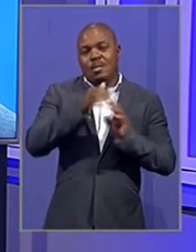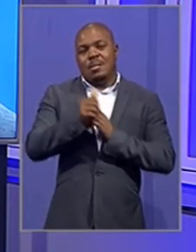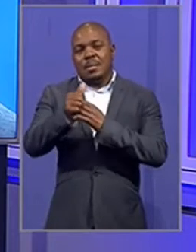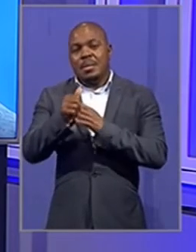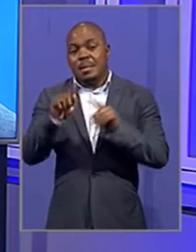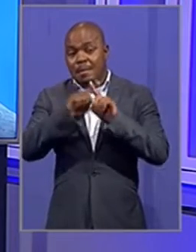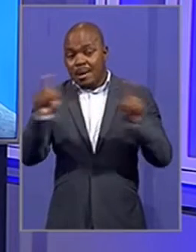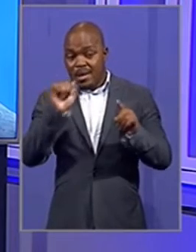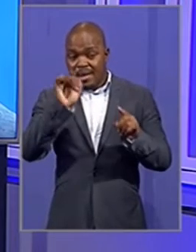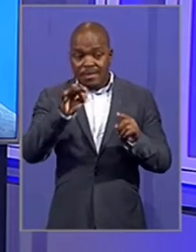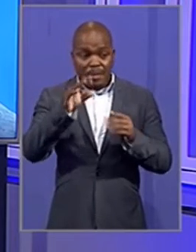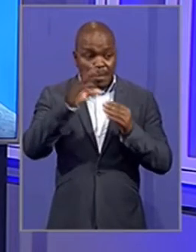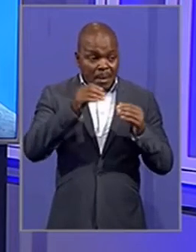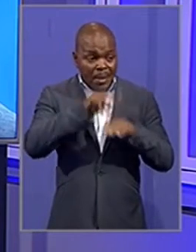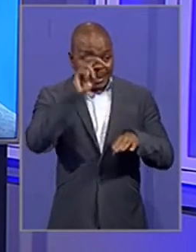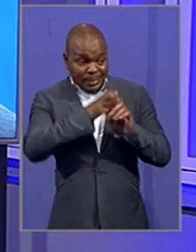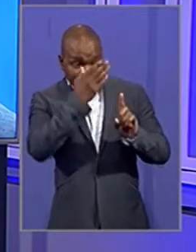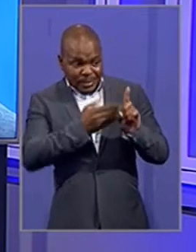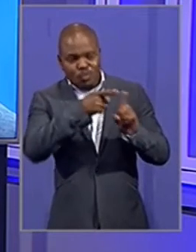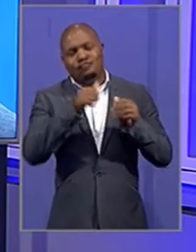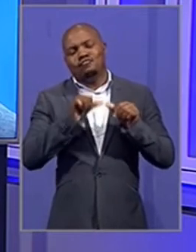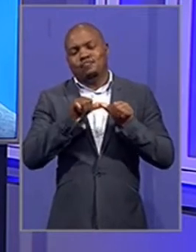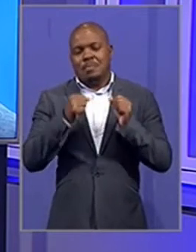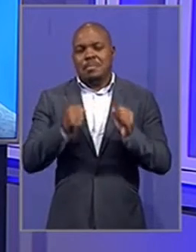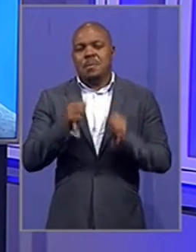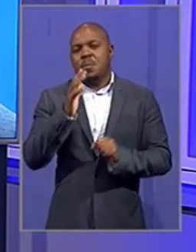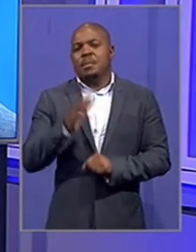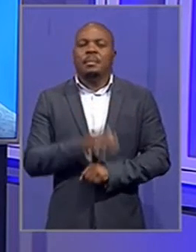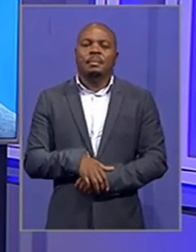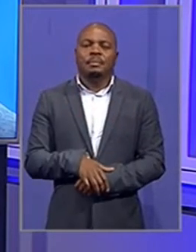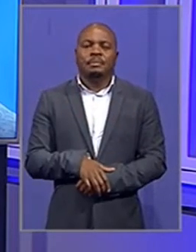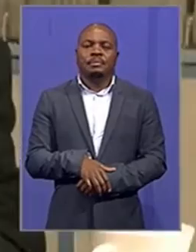fela ditho tsa mo gaditse di mohloka o tla tsona pele ba metapile.